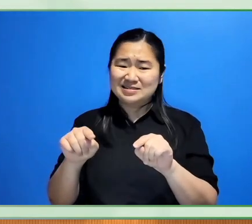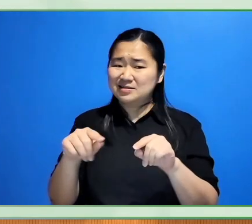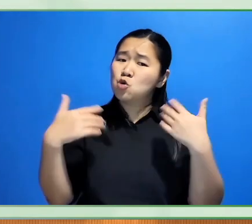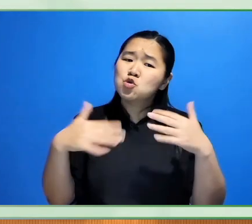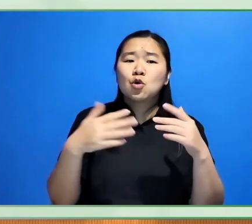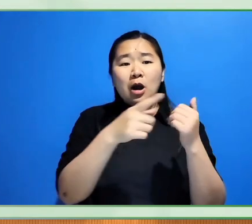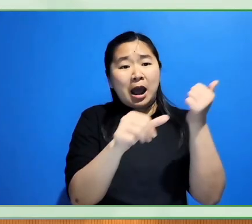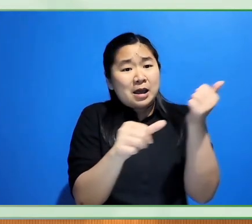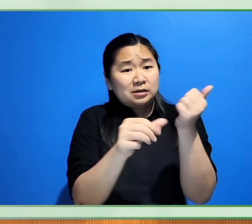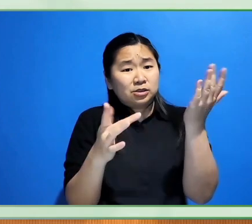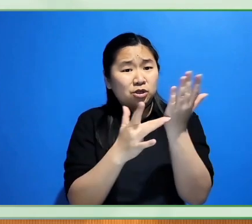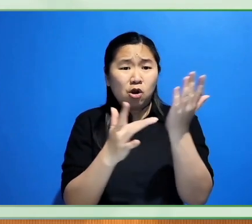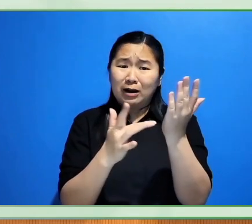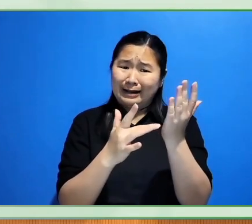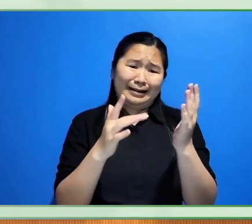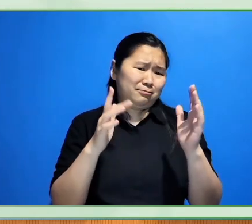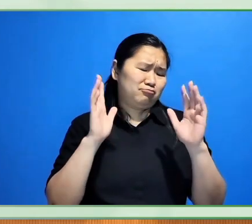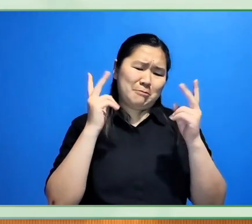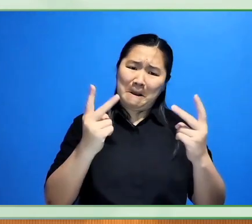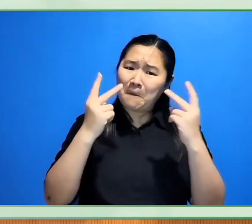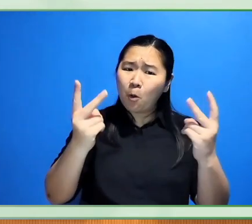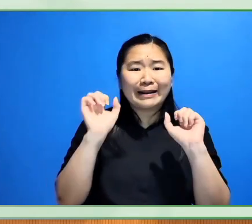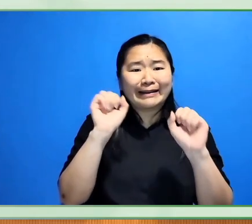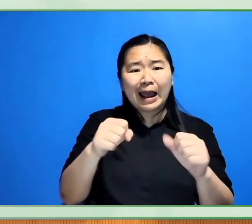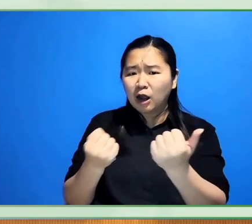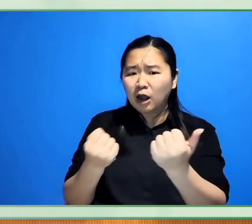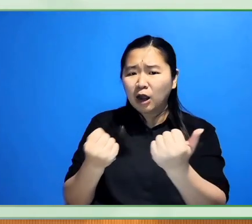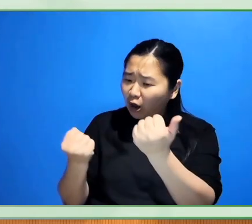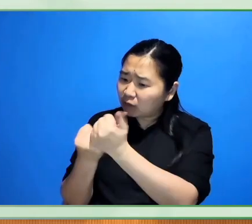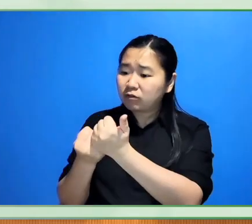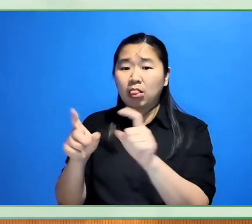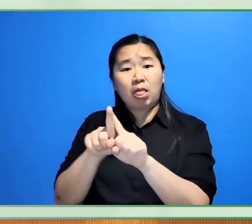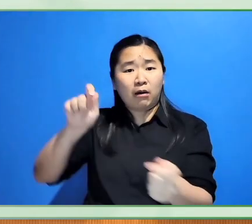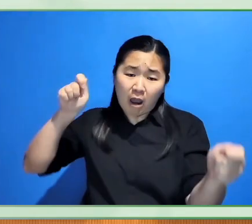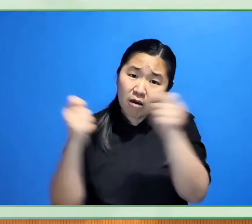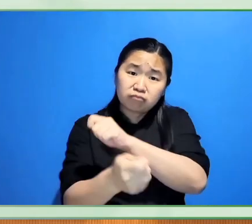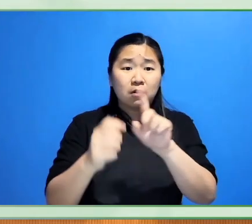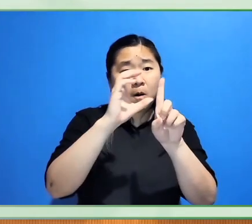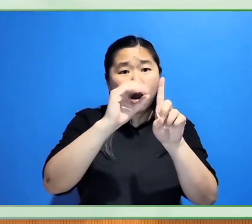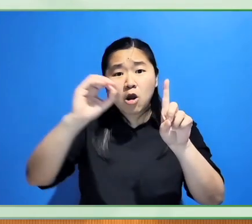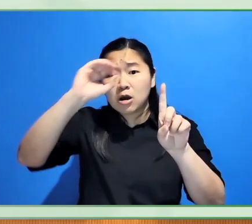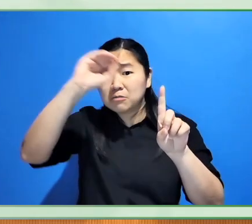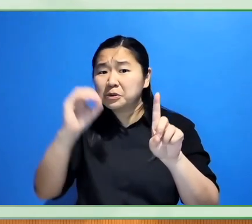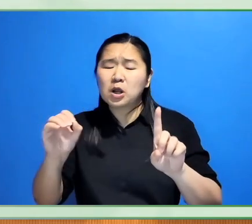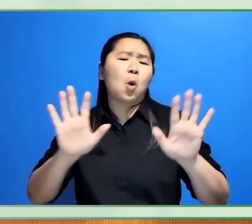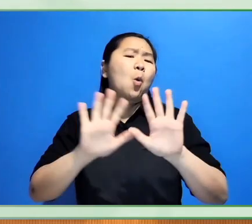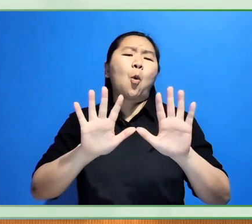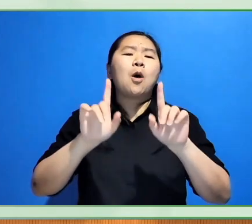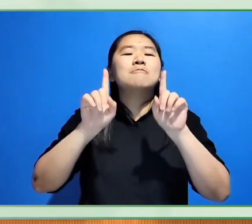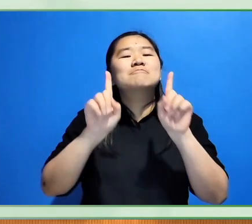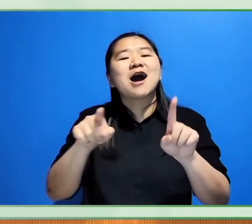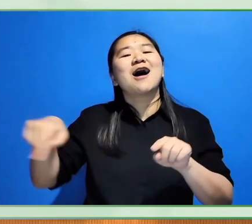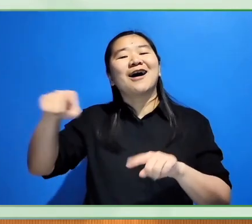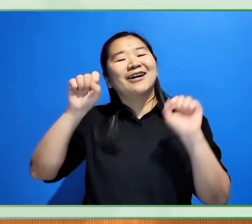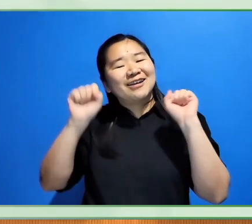we have multiple case scenarios here, like Paralympic athletes, children, adults, accidents people,